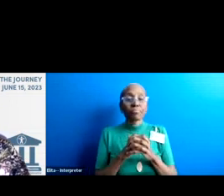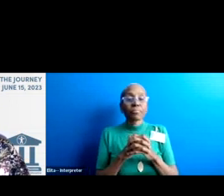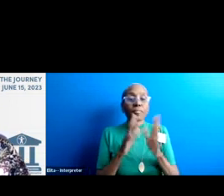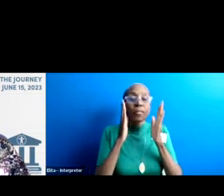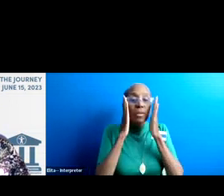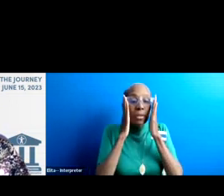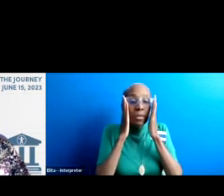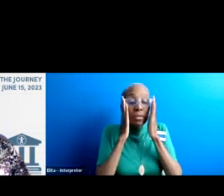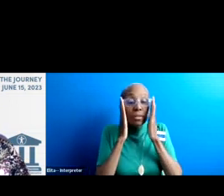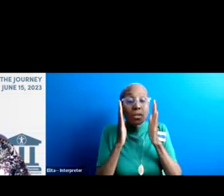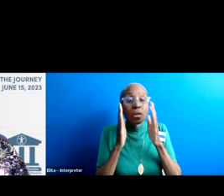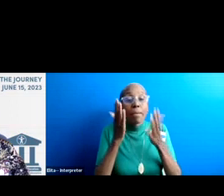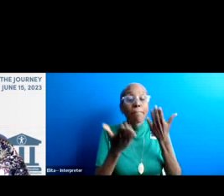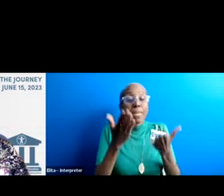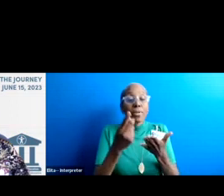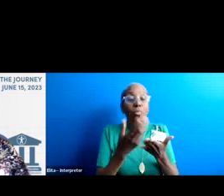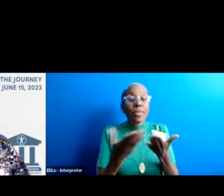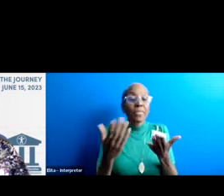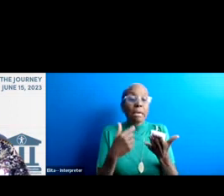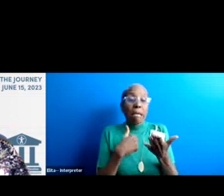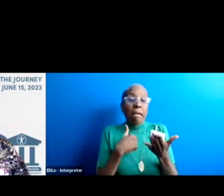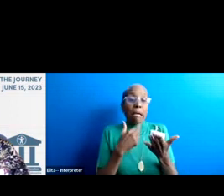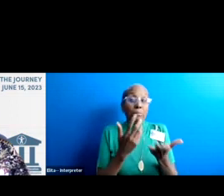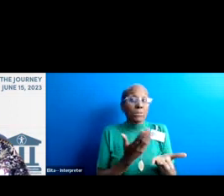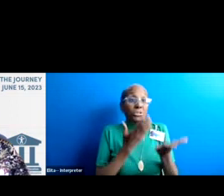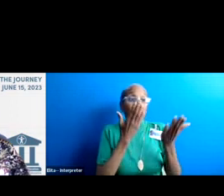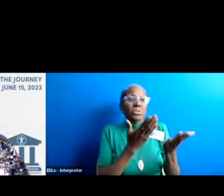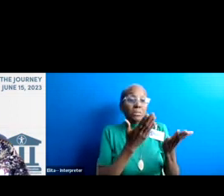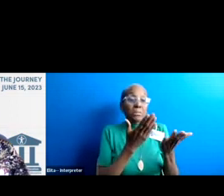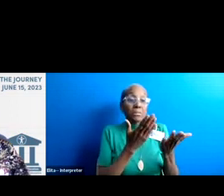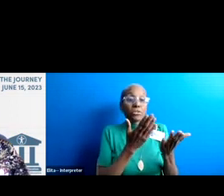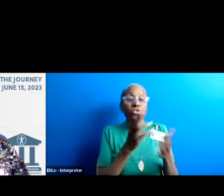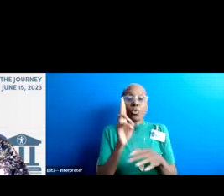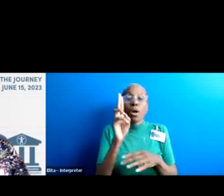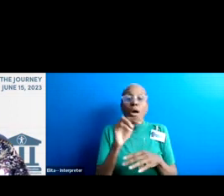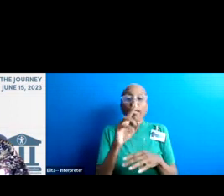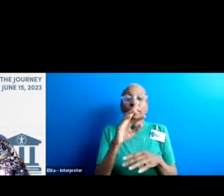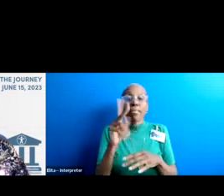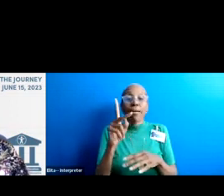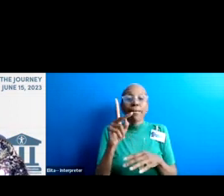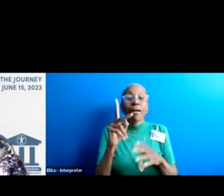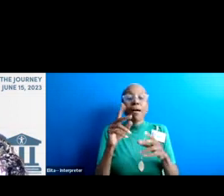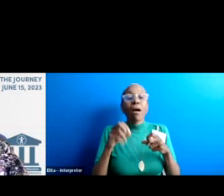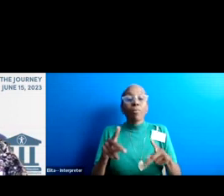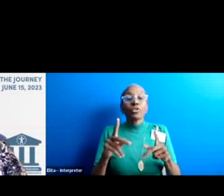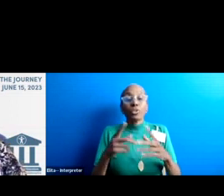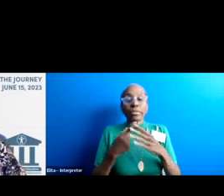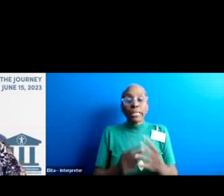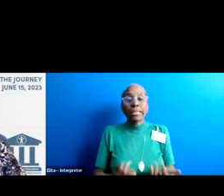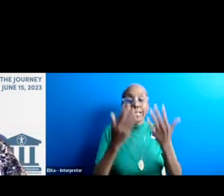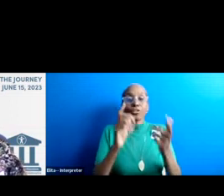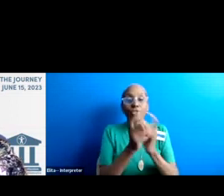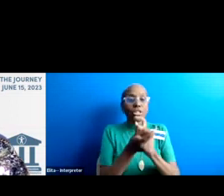This could be one of those things that I would make a suggestion that, like, unlocking opportunity and igniting change is